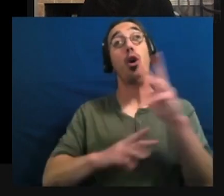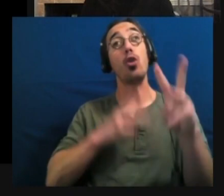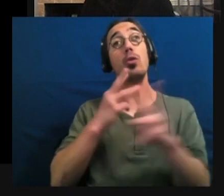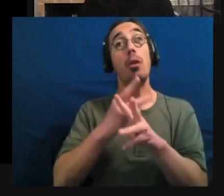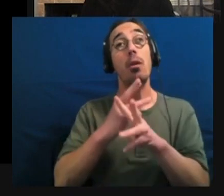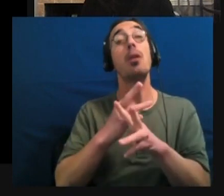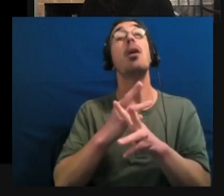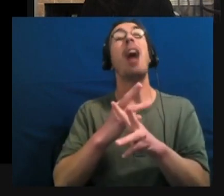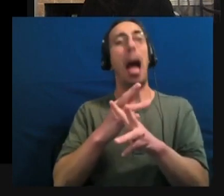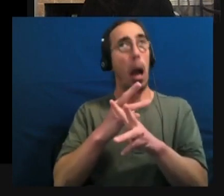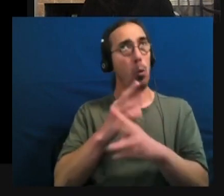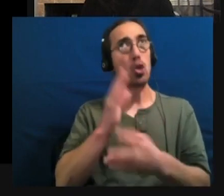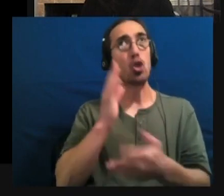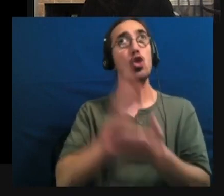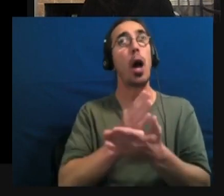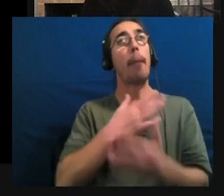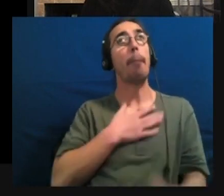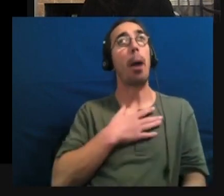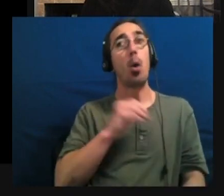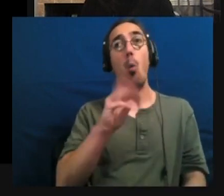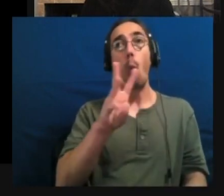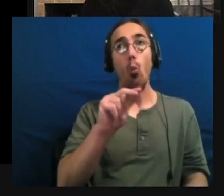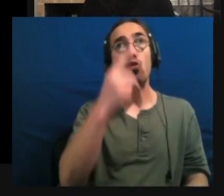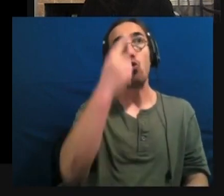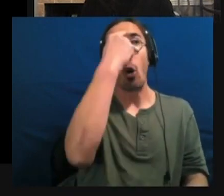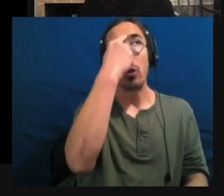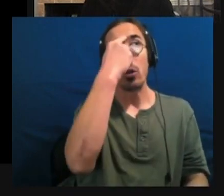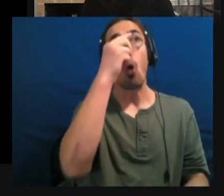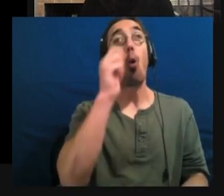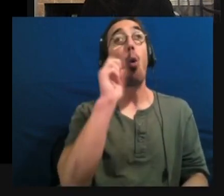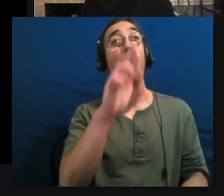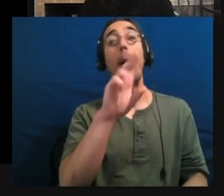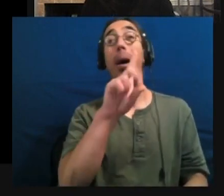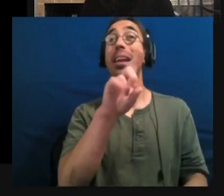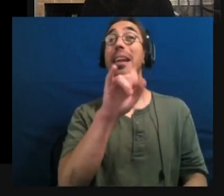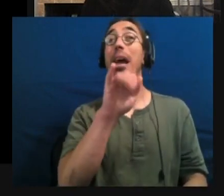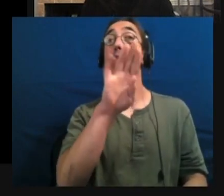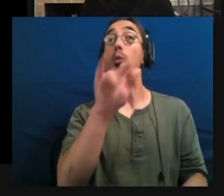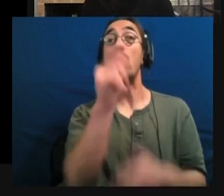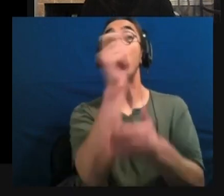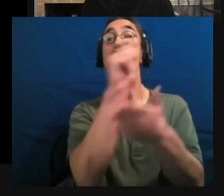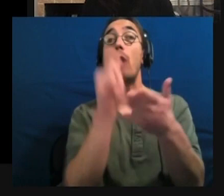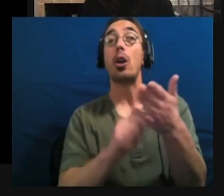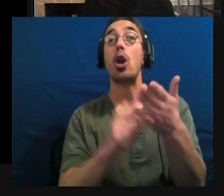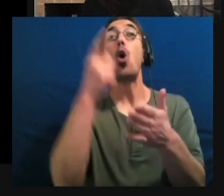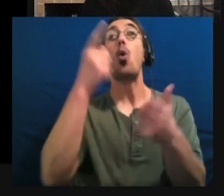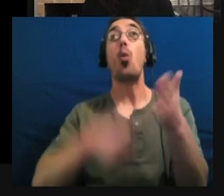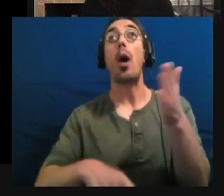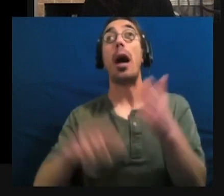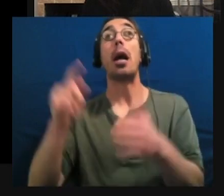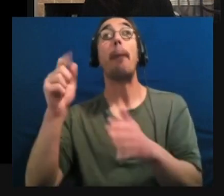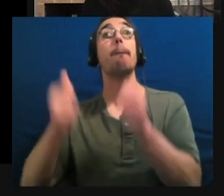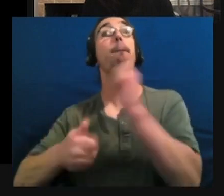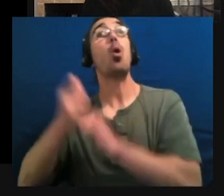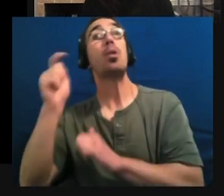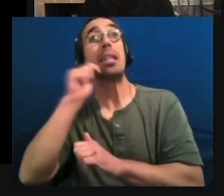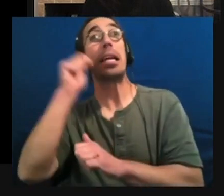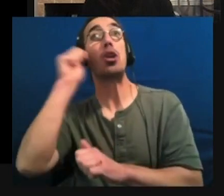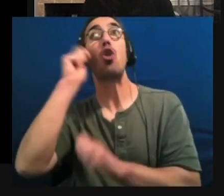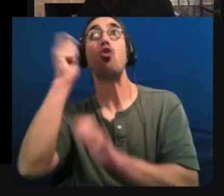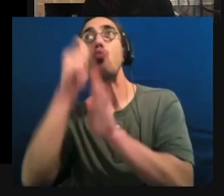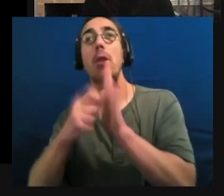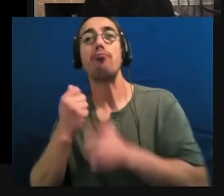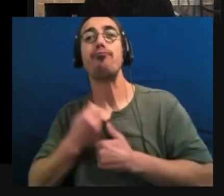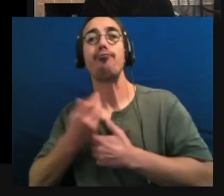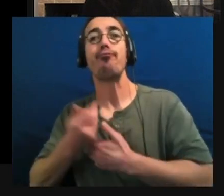my own thoughts. I would write in my diary what I thought teenagers were supposed to write about. I would wear clothes that made me